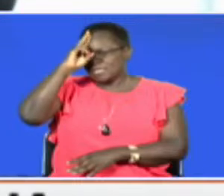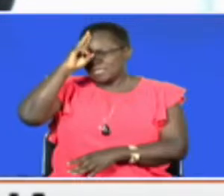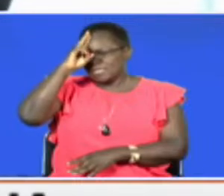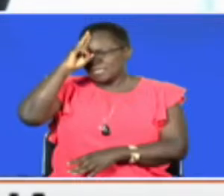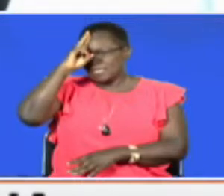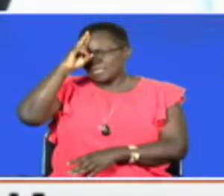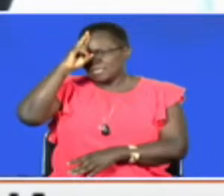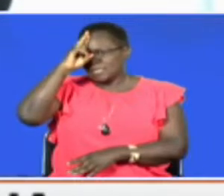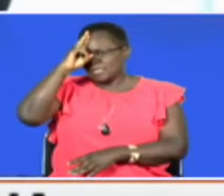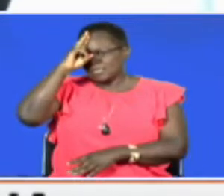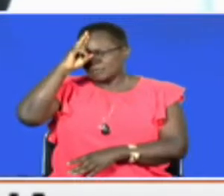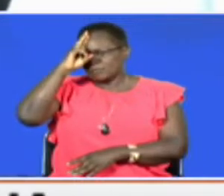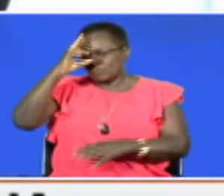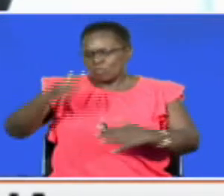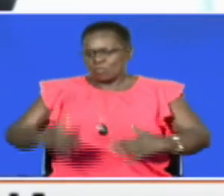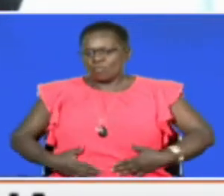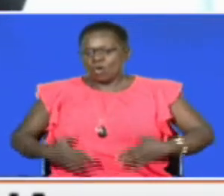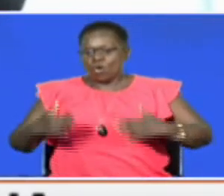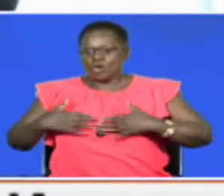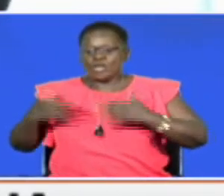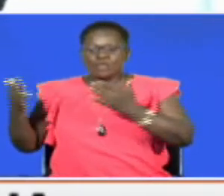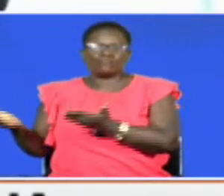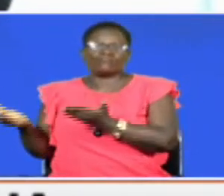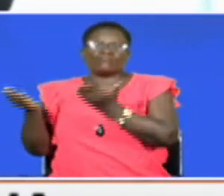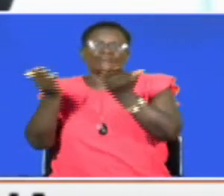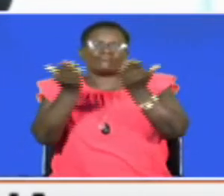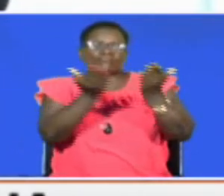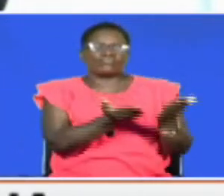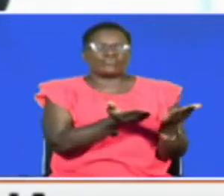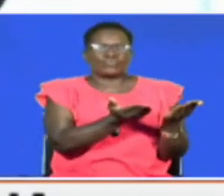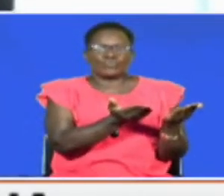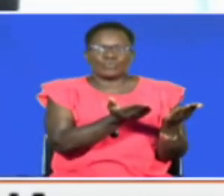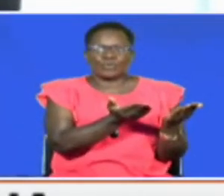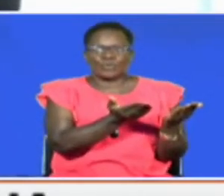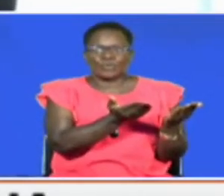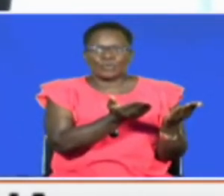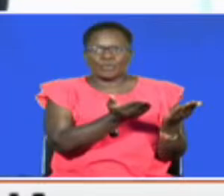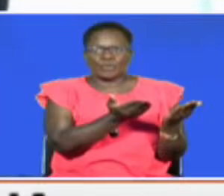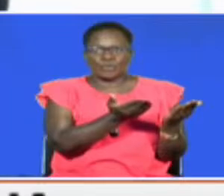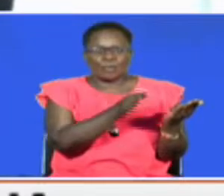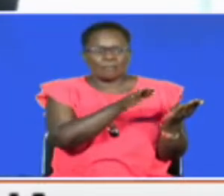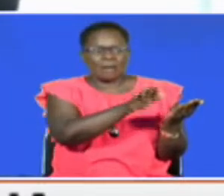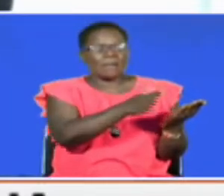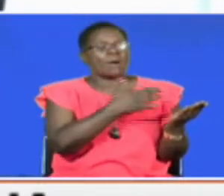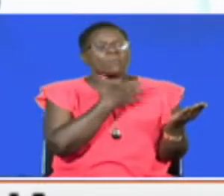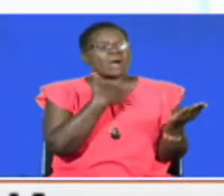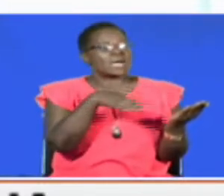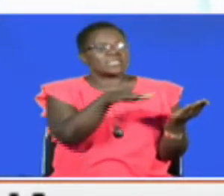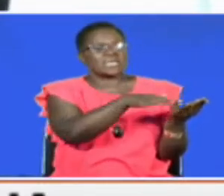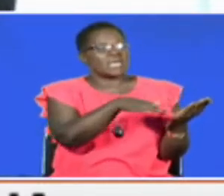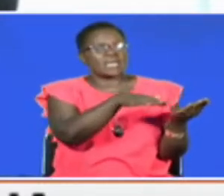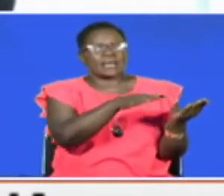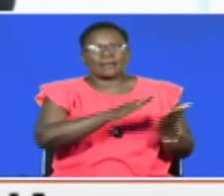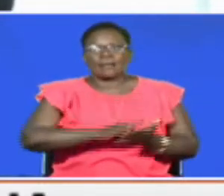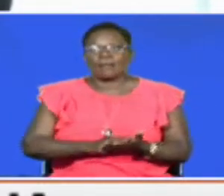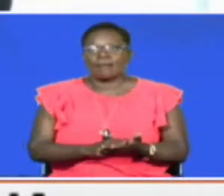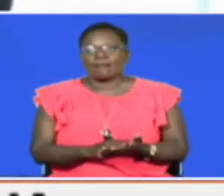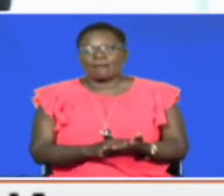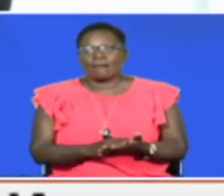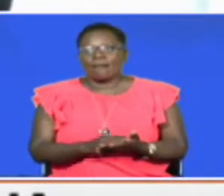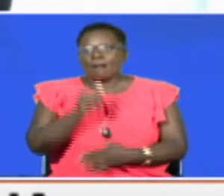to transfer, as per their request, the body to a place of their choice, allegedly